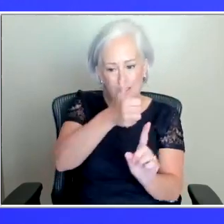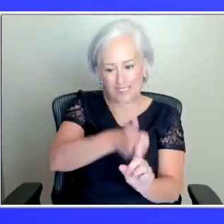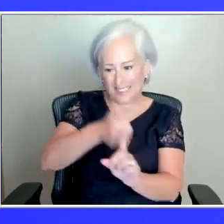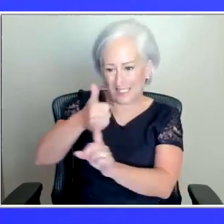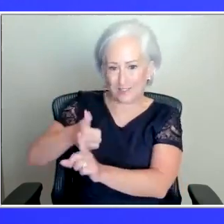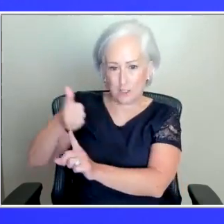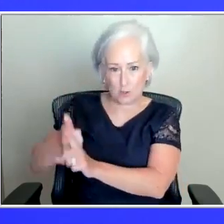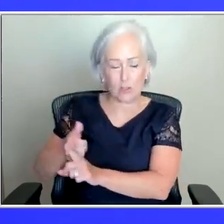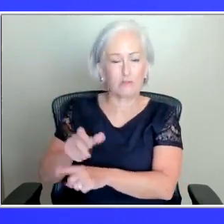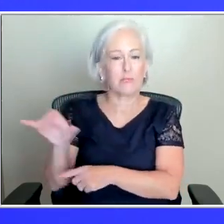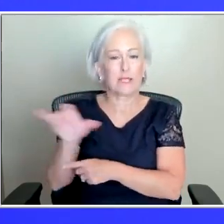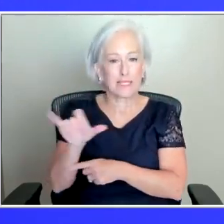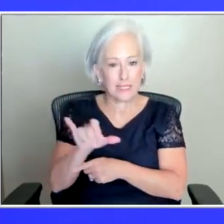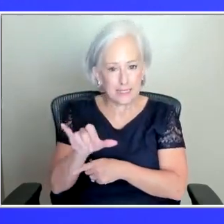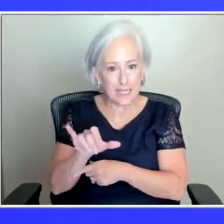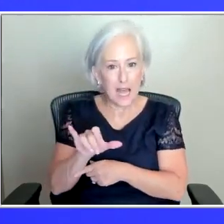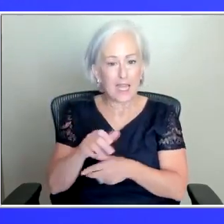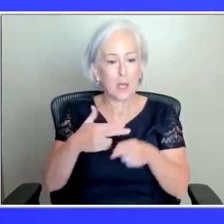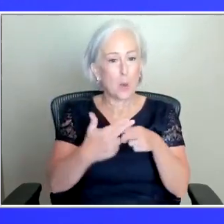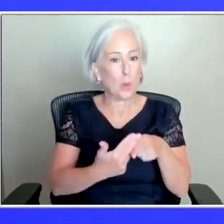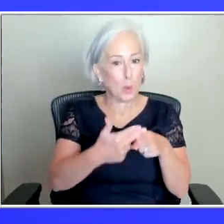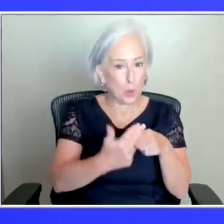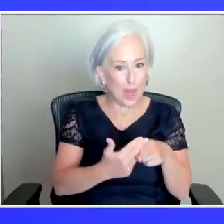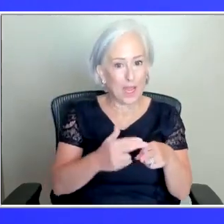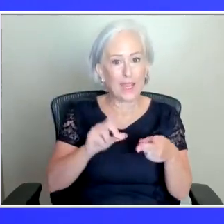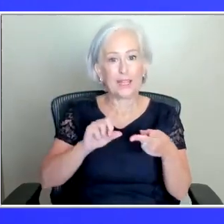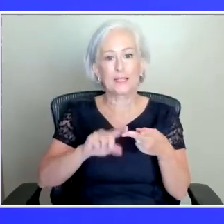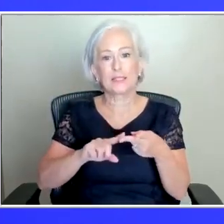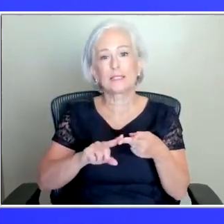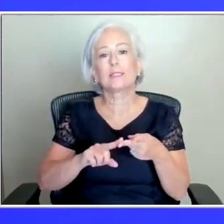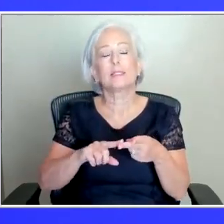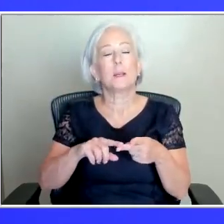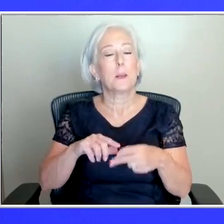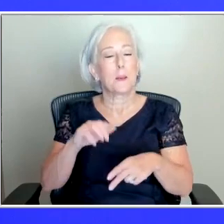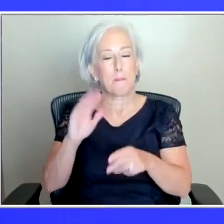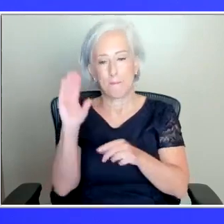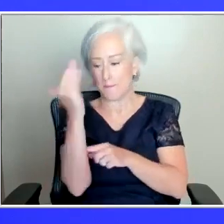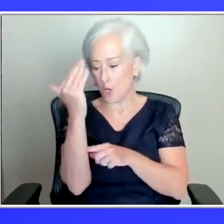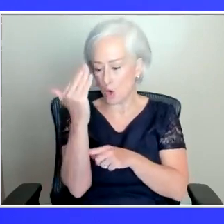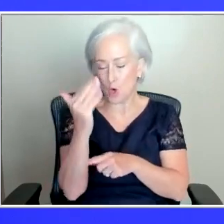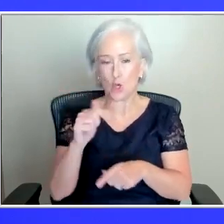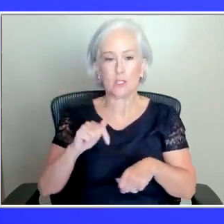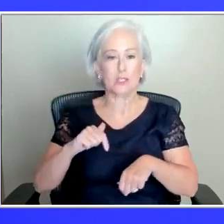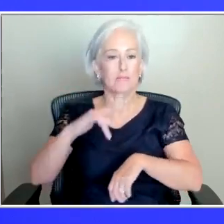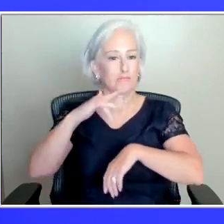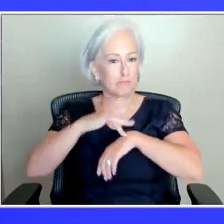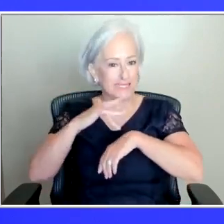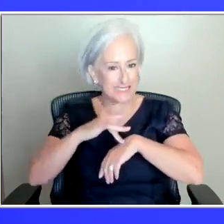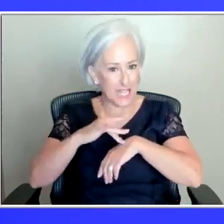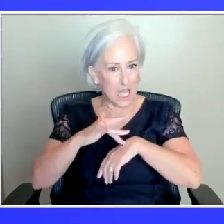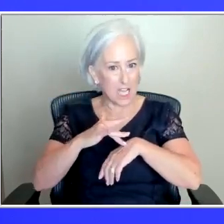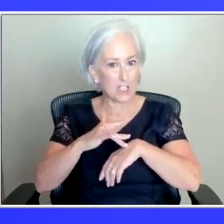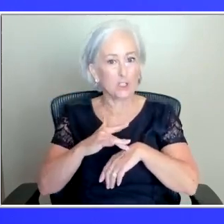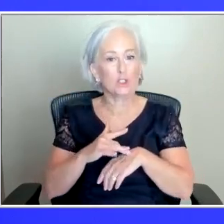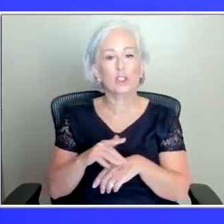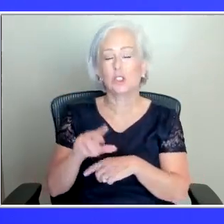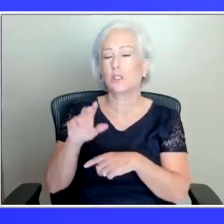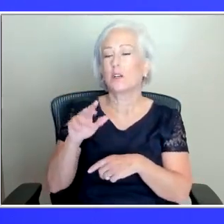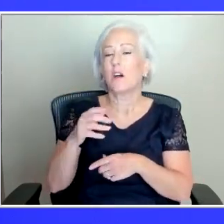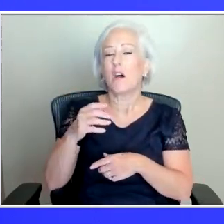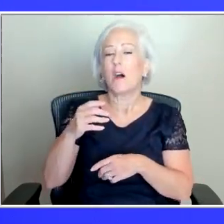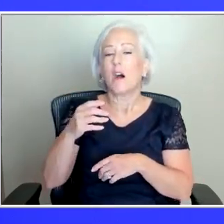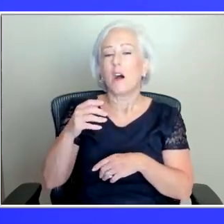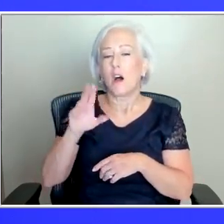cueing, mirrors, touch. We also have a rehabilitative ultrasound imaging machine. So if somebody really likes